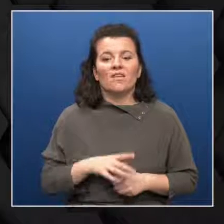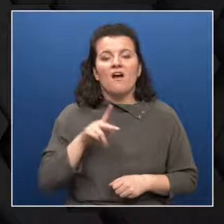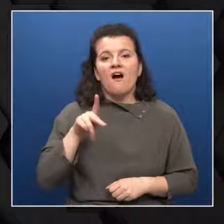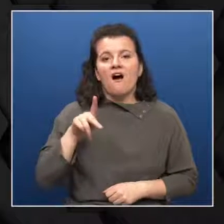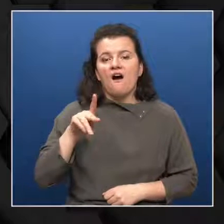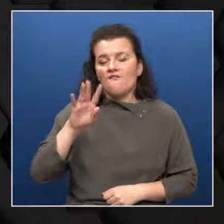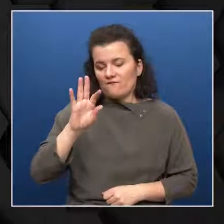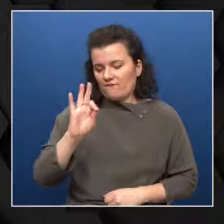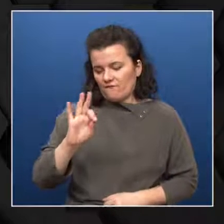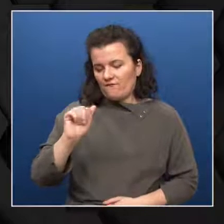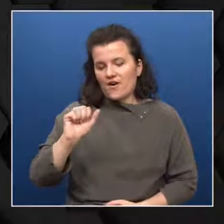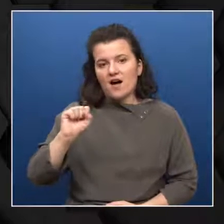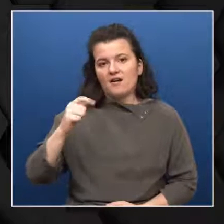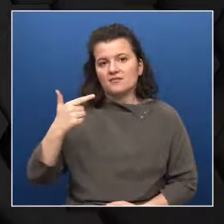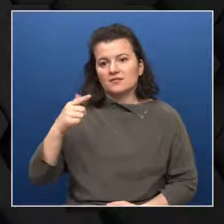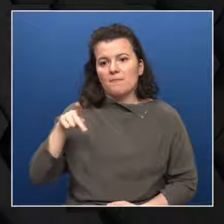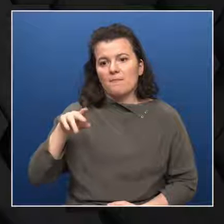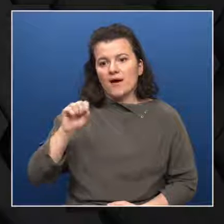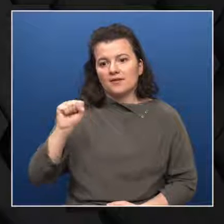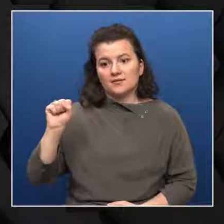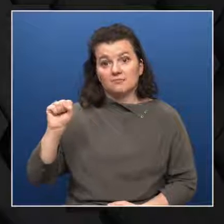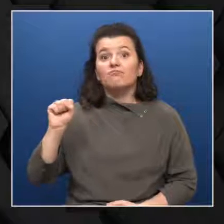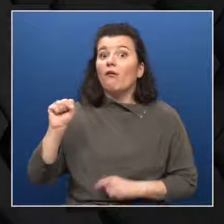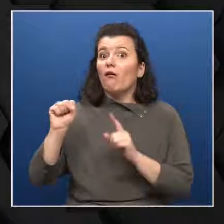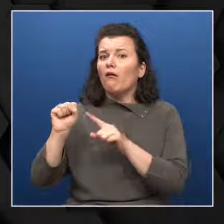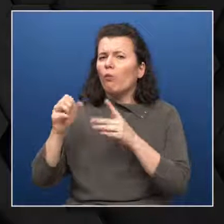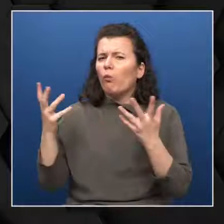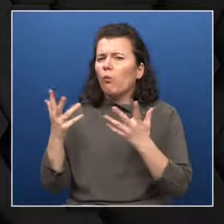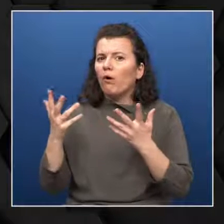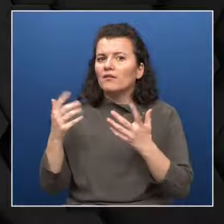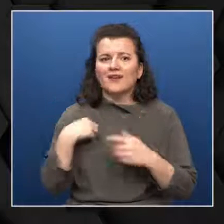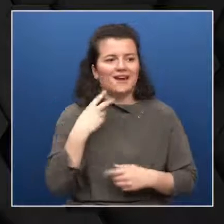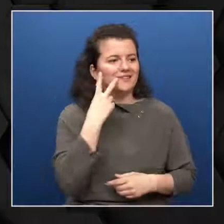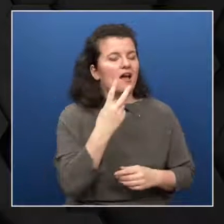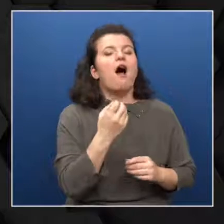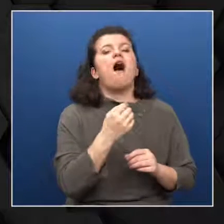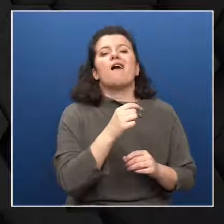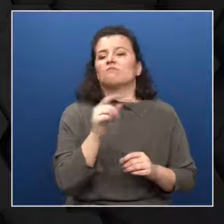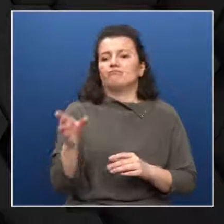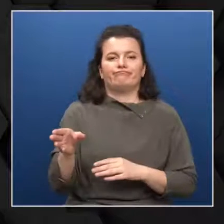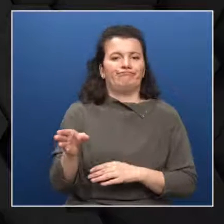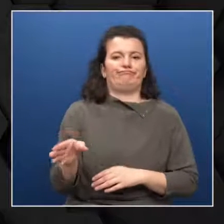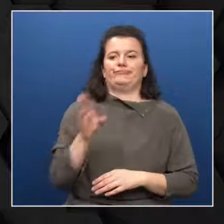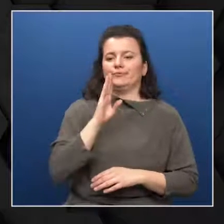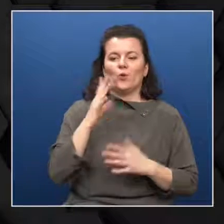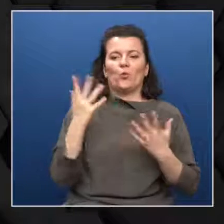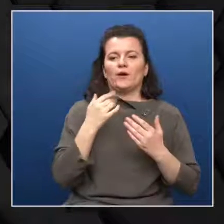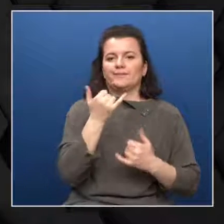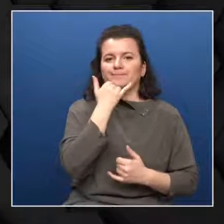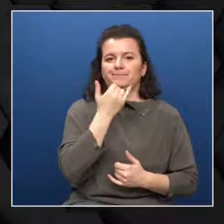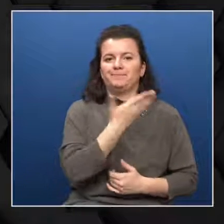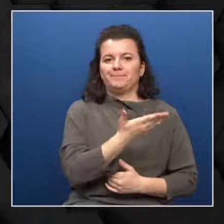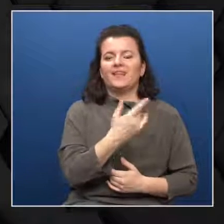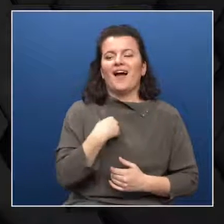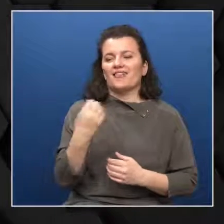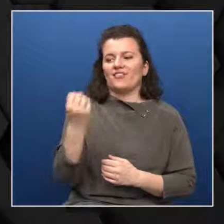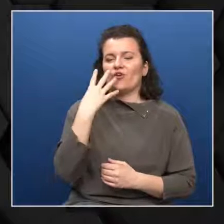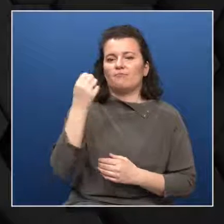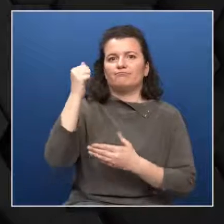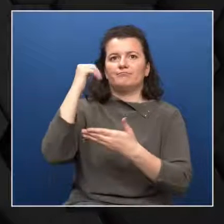you an instant view of exactly what is wrong with your sites or if there's nothing wrong. So I've got the accessible websites here. So if I go